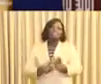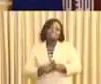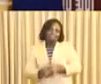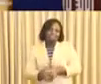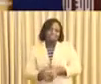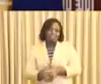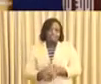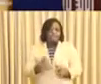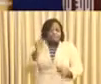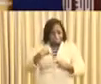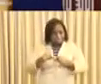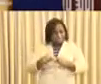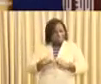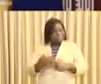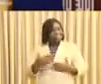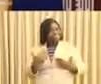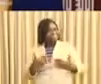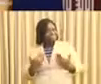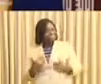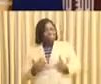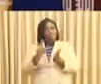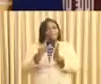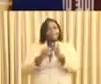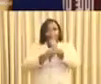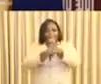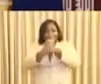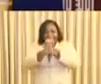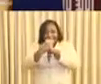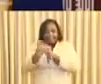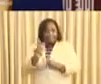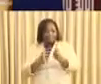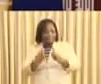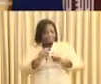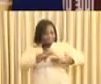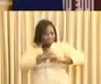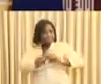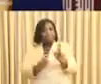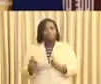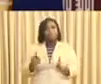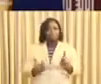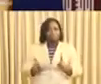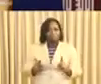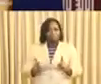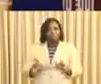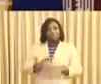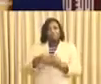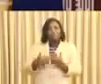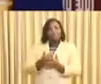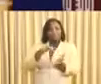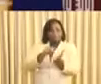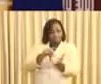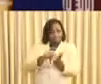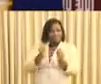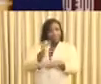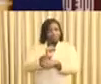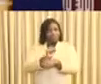the media, members of our security forces, and our health workers for their sacrifice and high sense